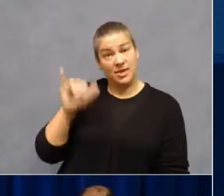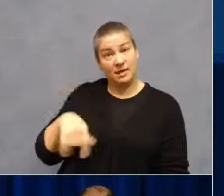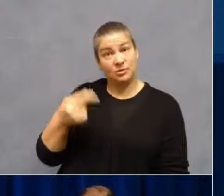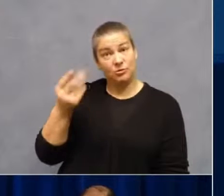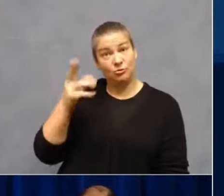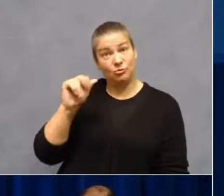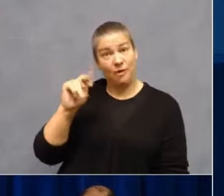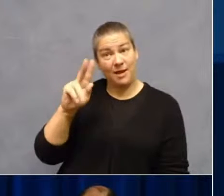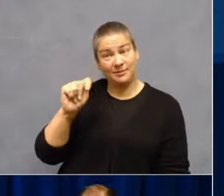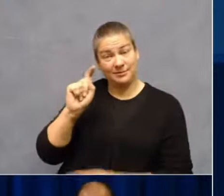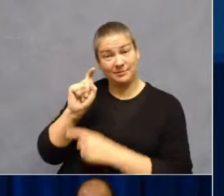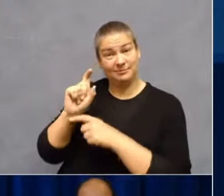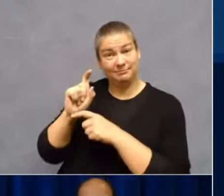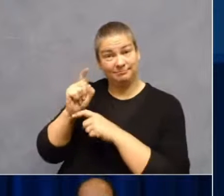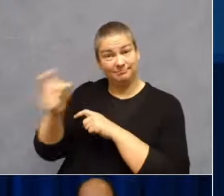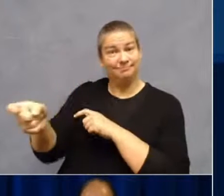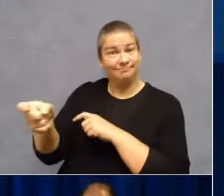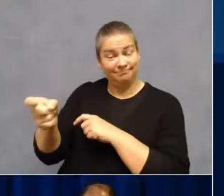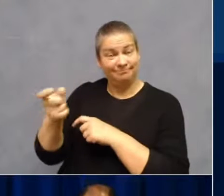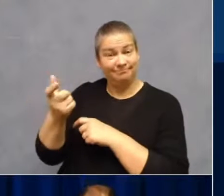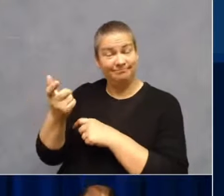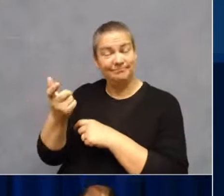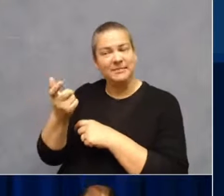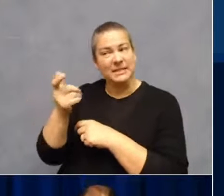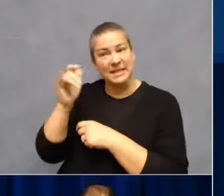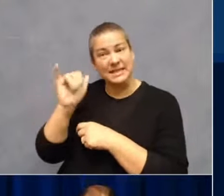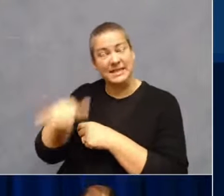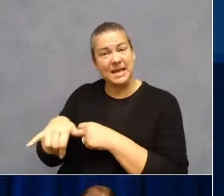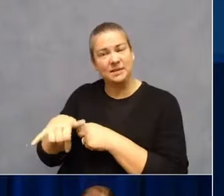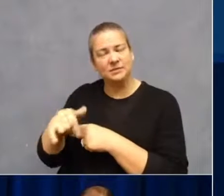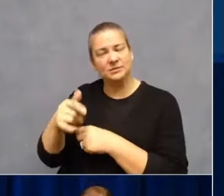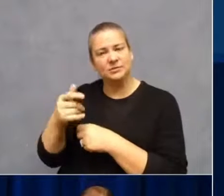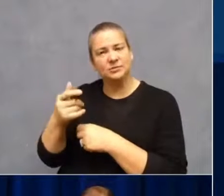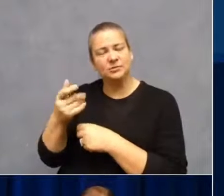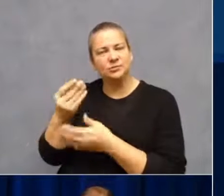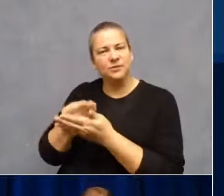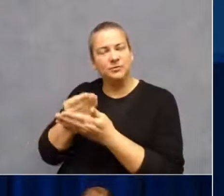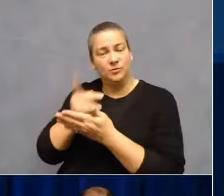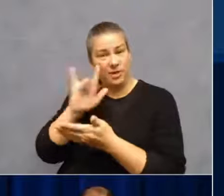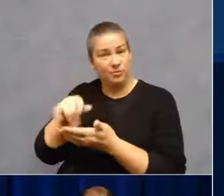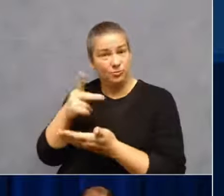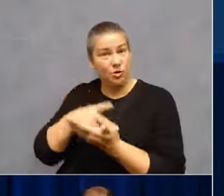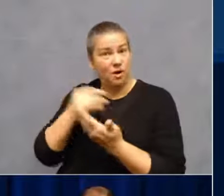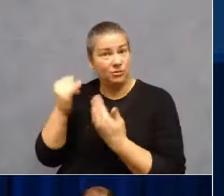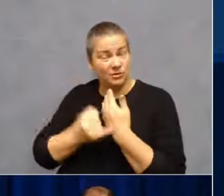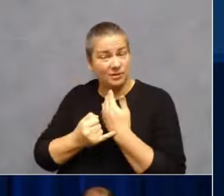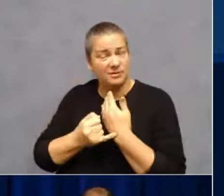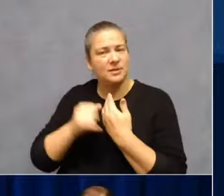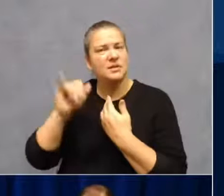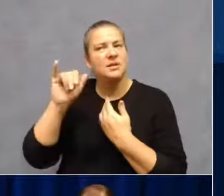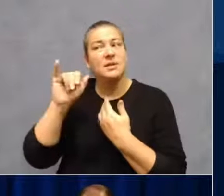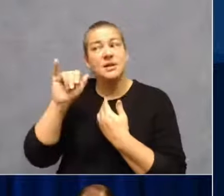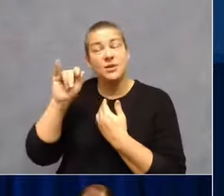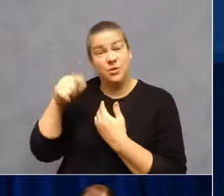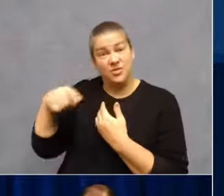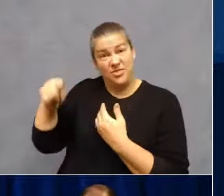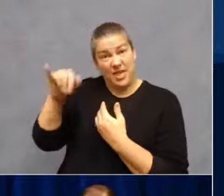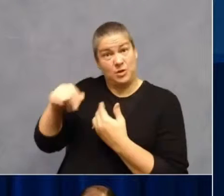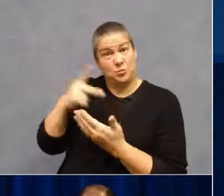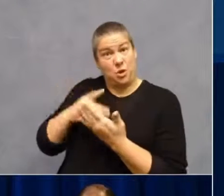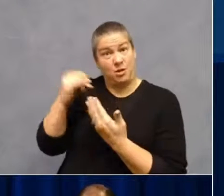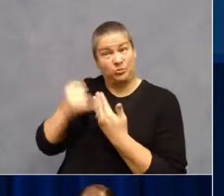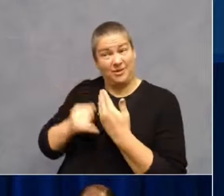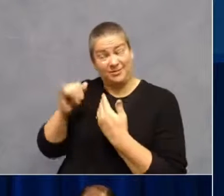these projects support the very values as Kentuckians will use this money for